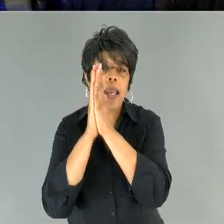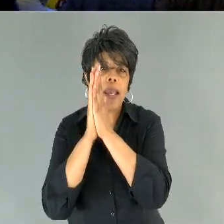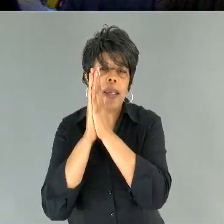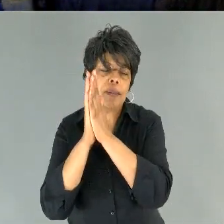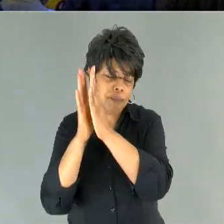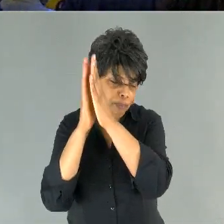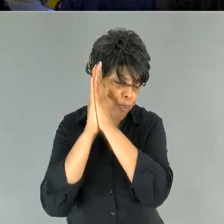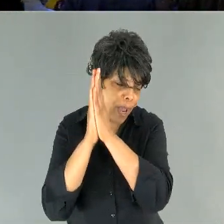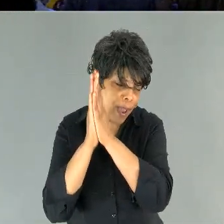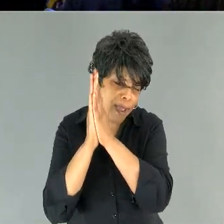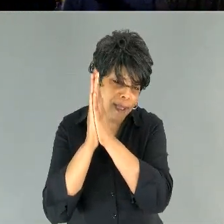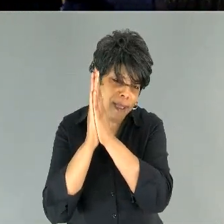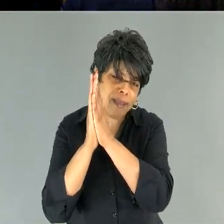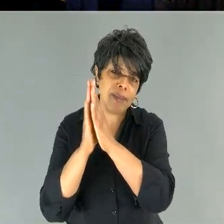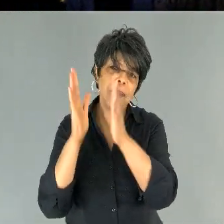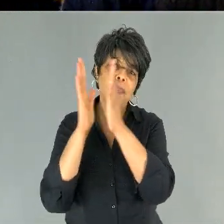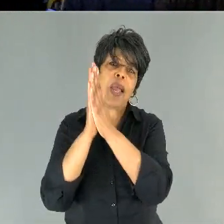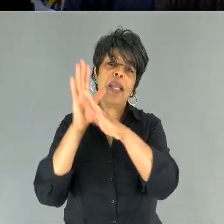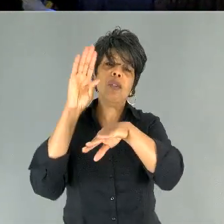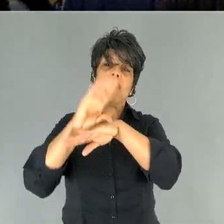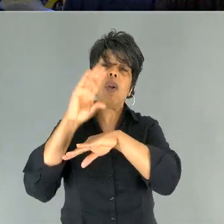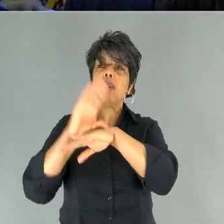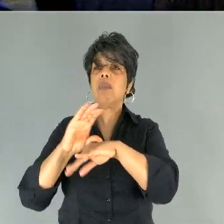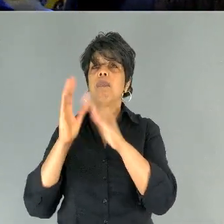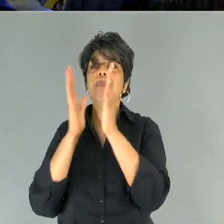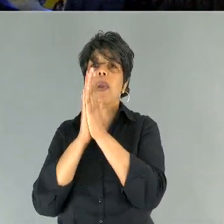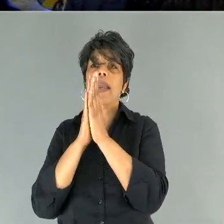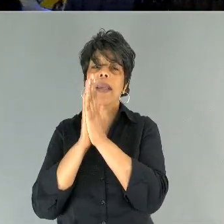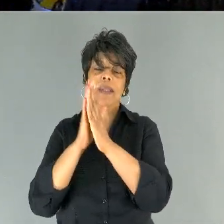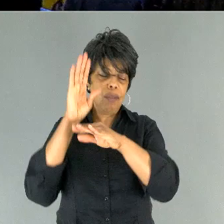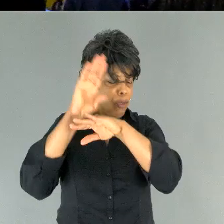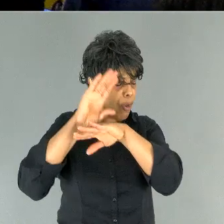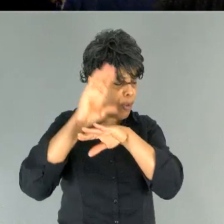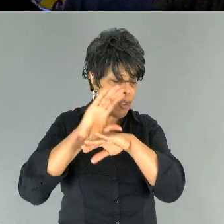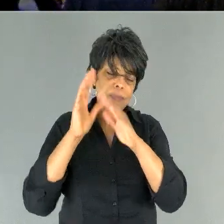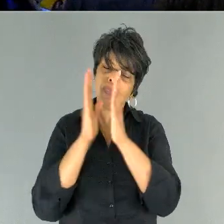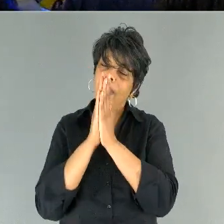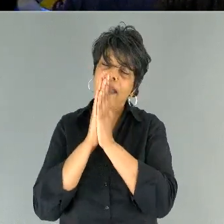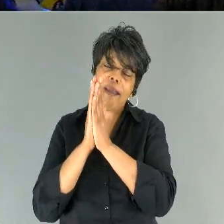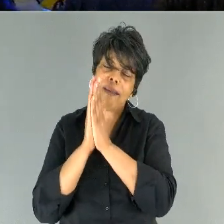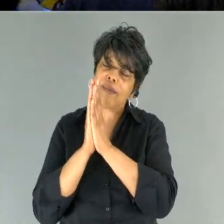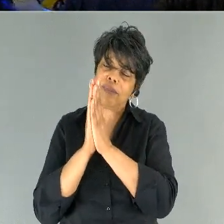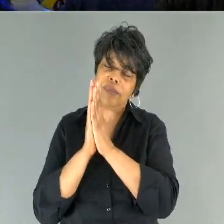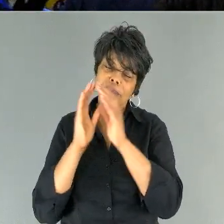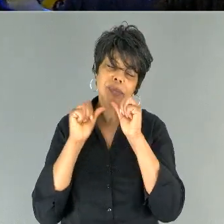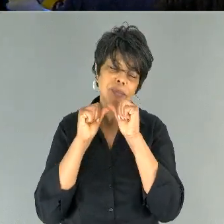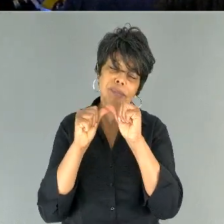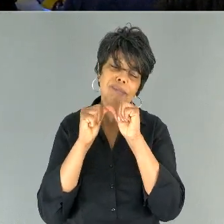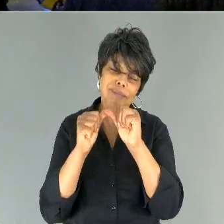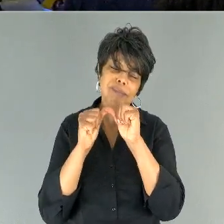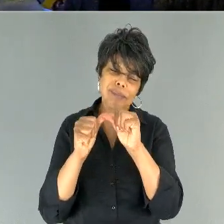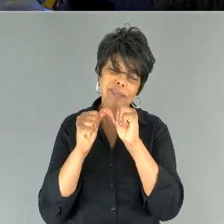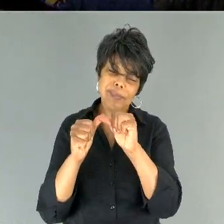church. Pray, church. Pray, church. Pray, church.